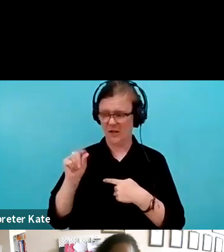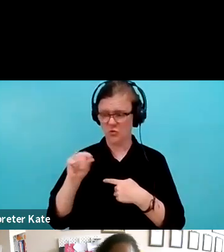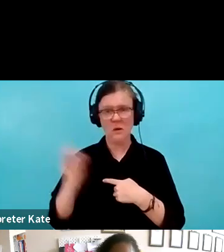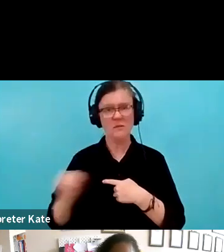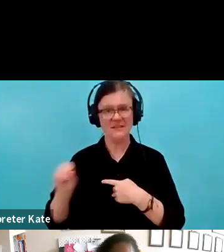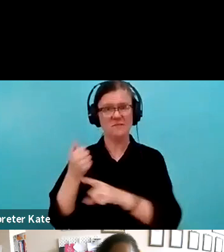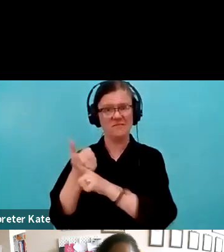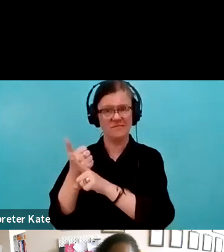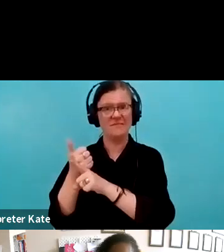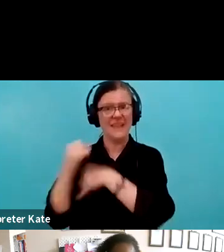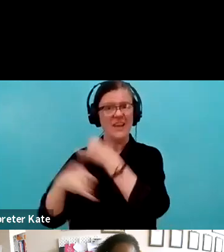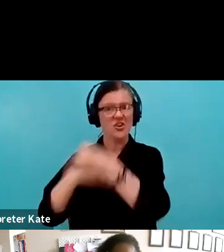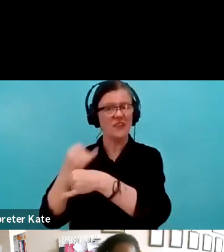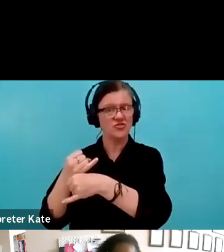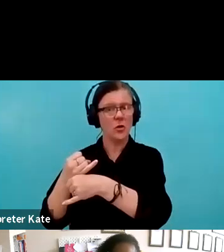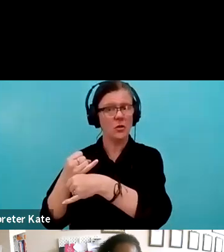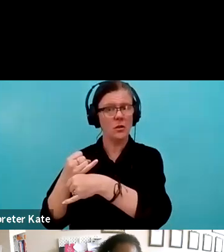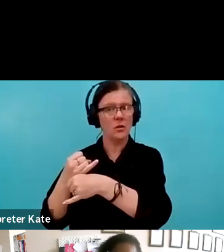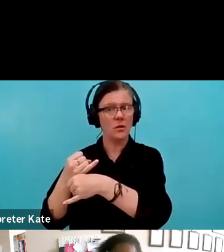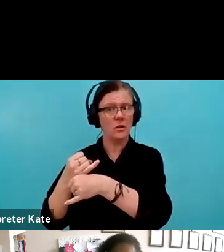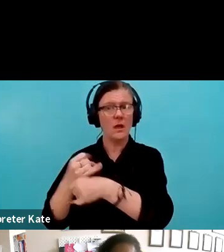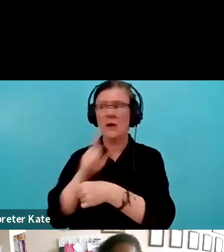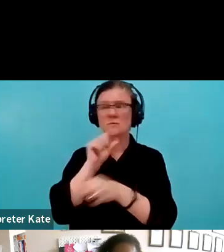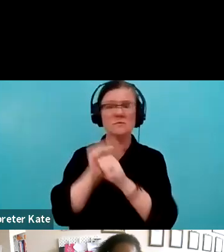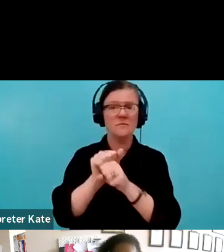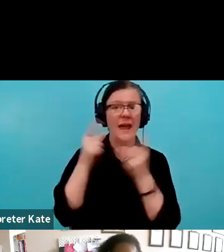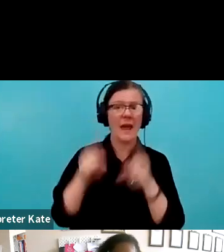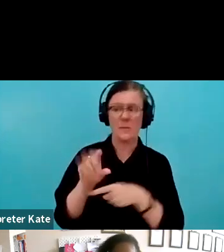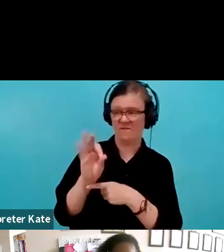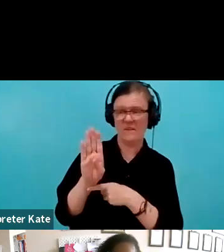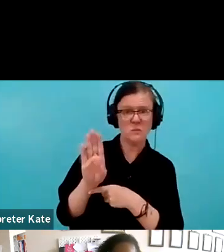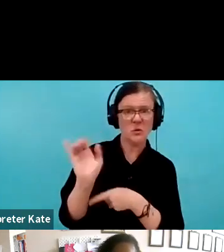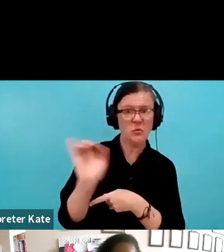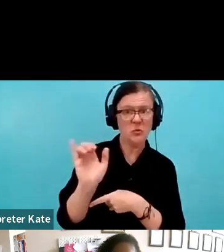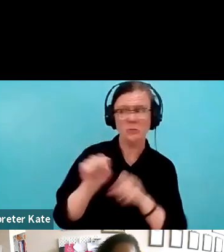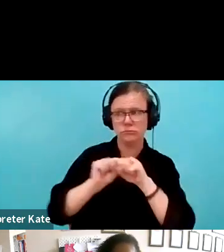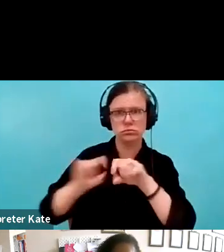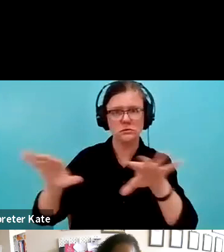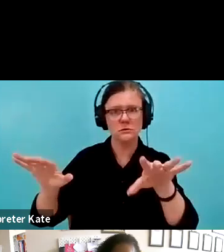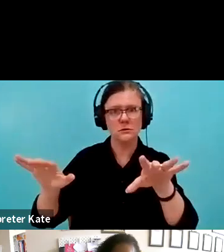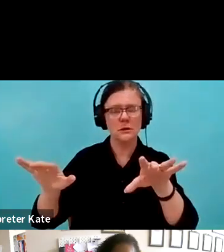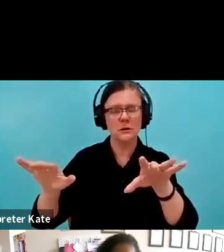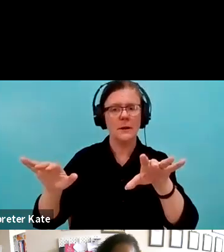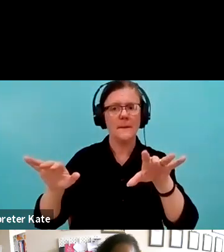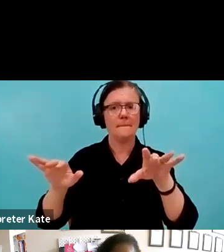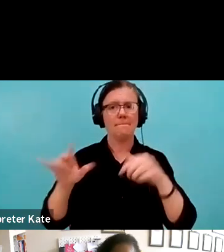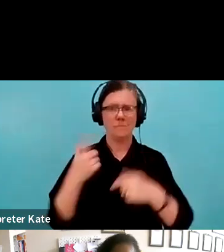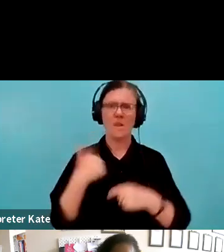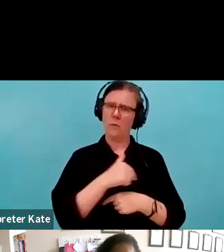participants. And just seeing what's happening on Facebook. And we've been very intentional about kind of